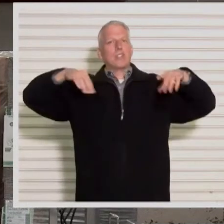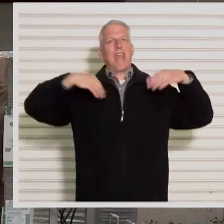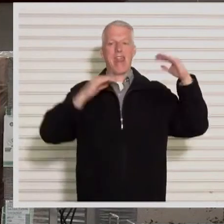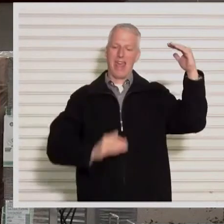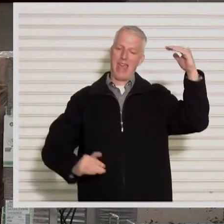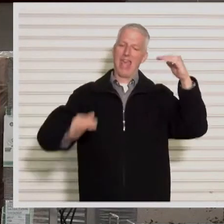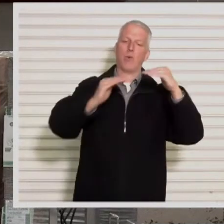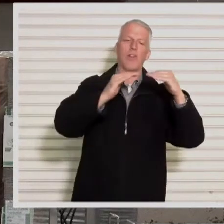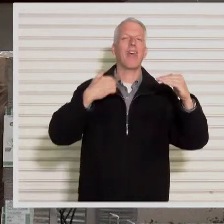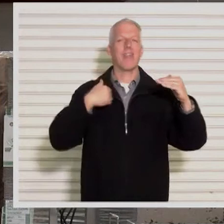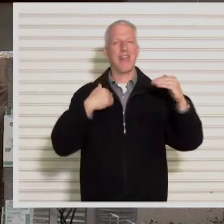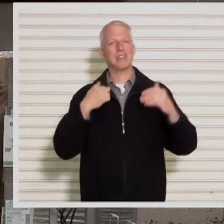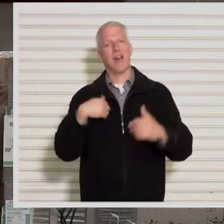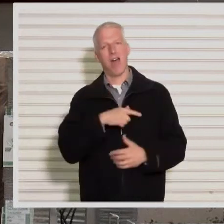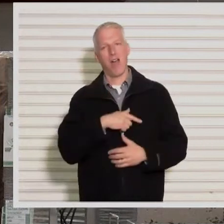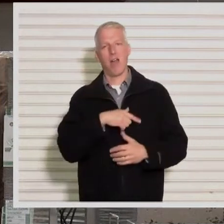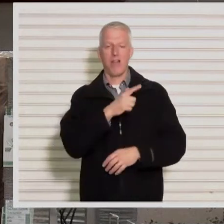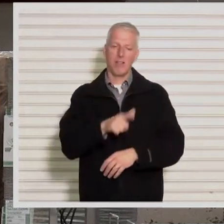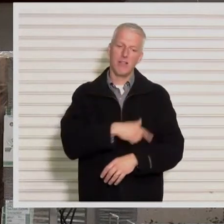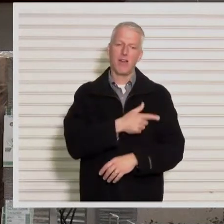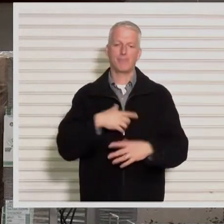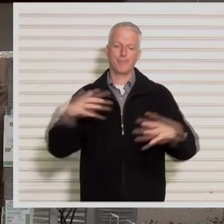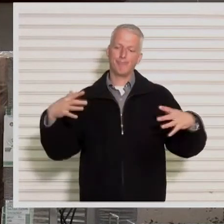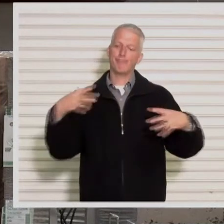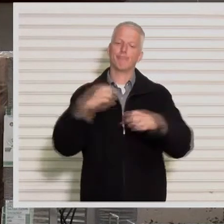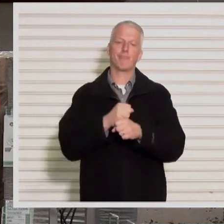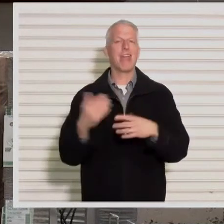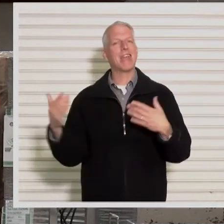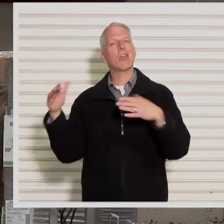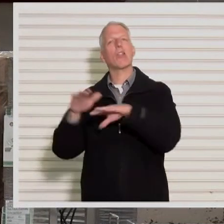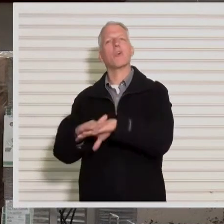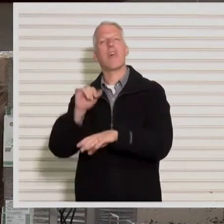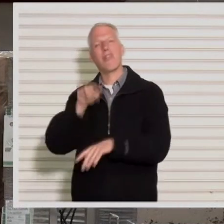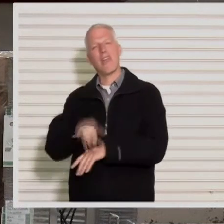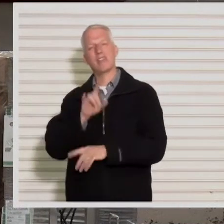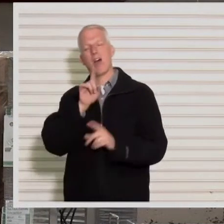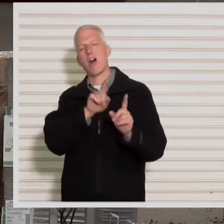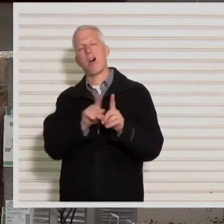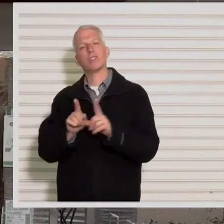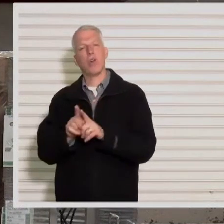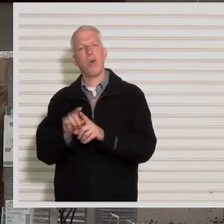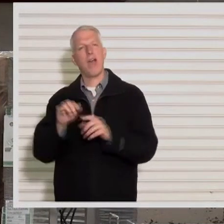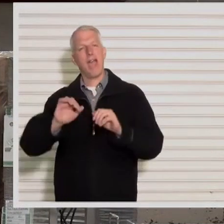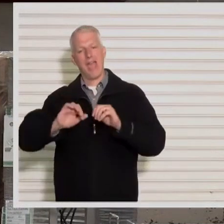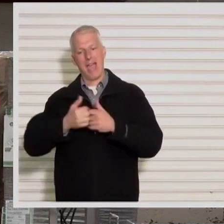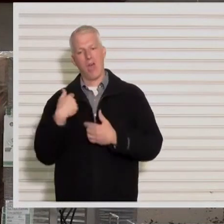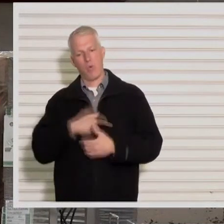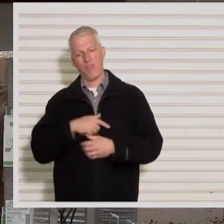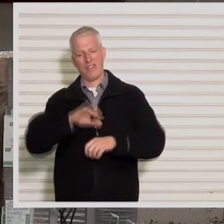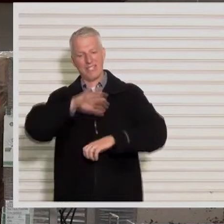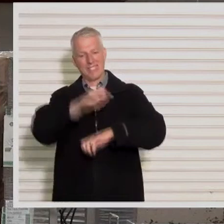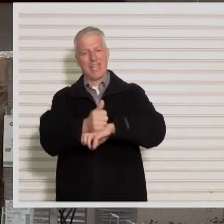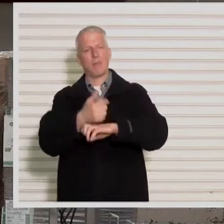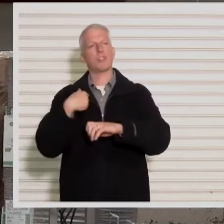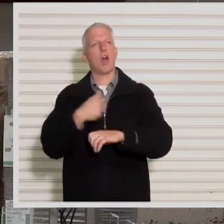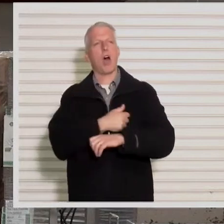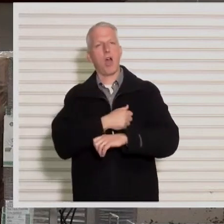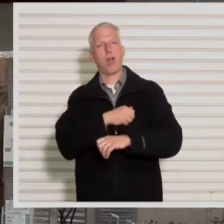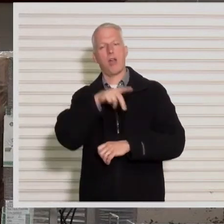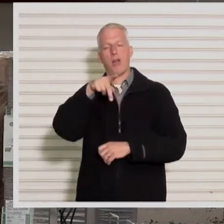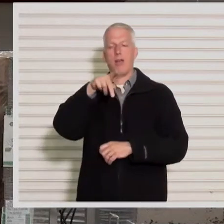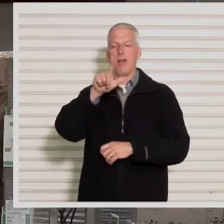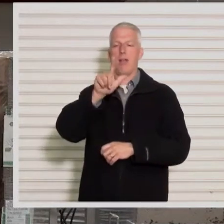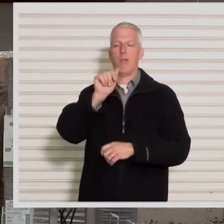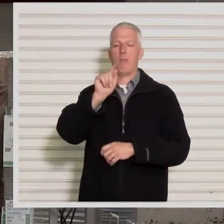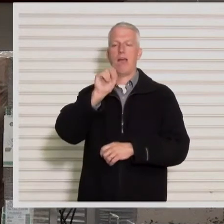our resolve. And in closing, it's also the platform we have established. And what I mean by platform, literally